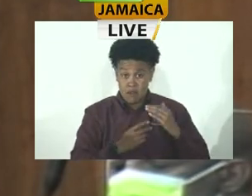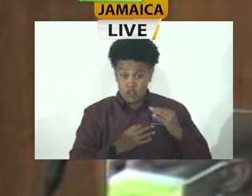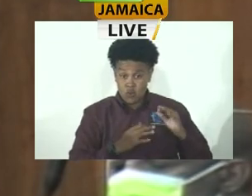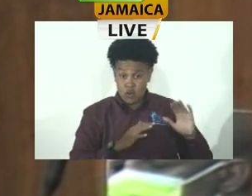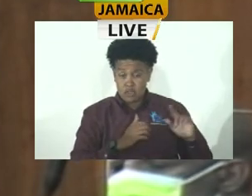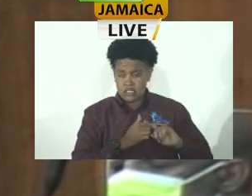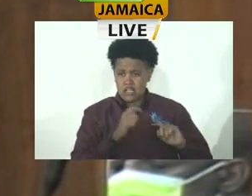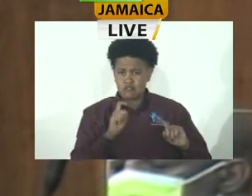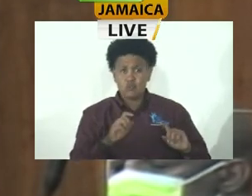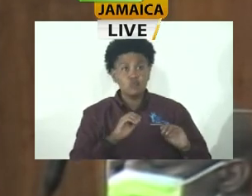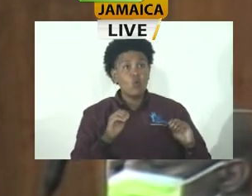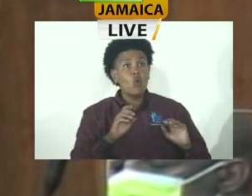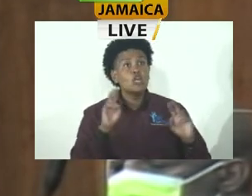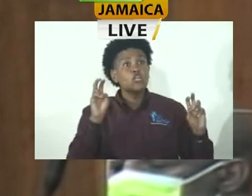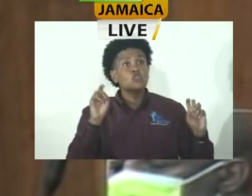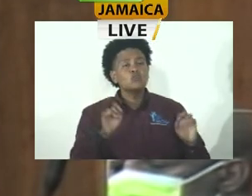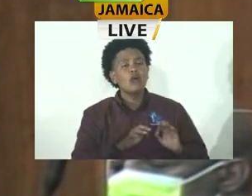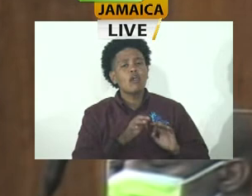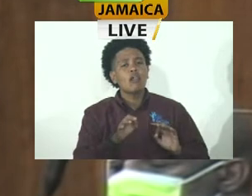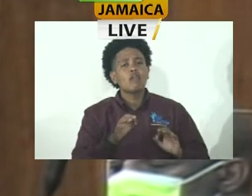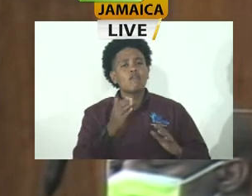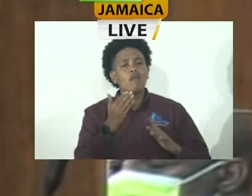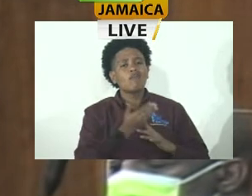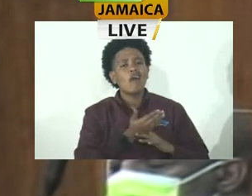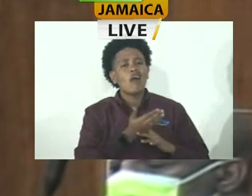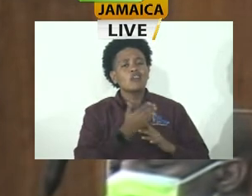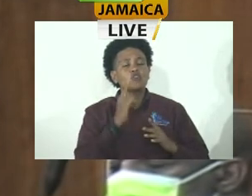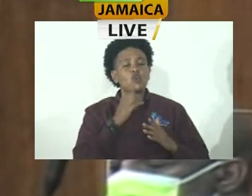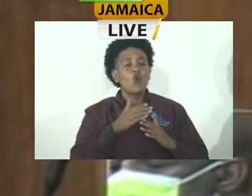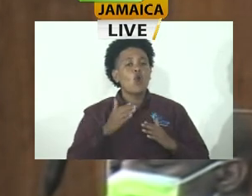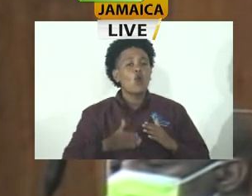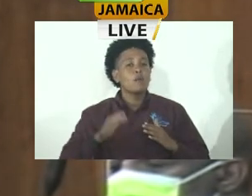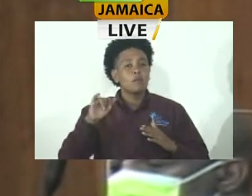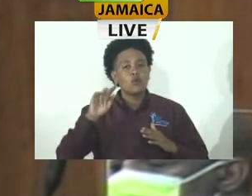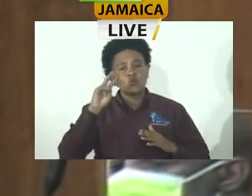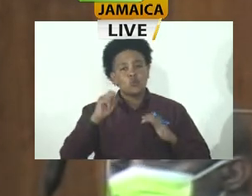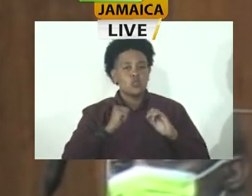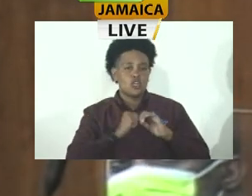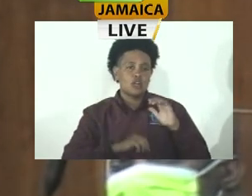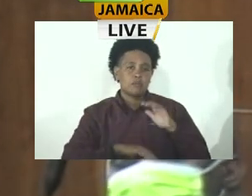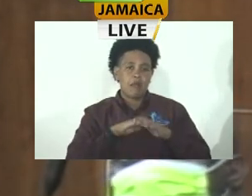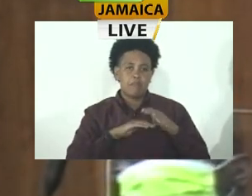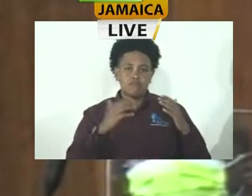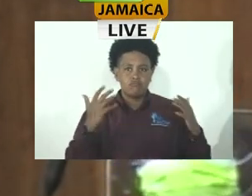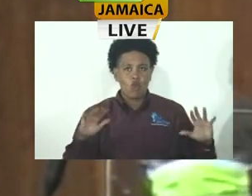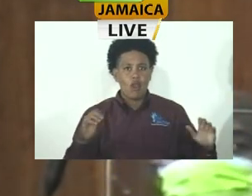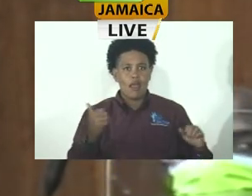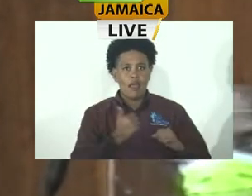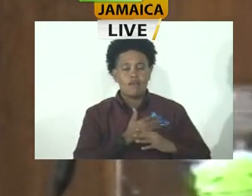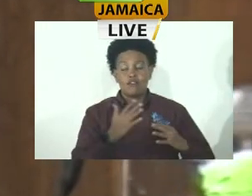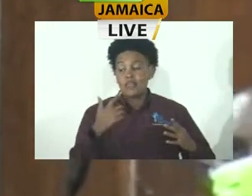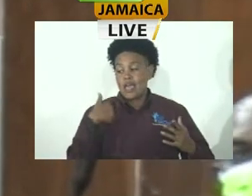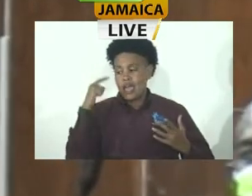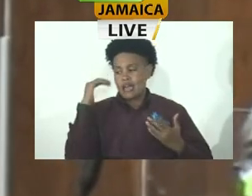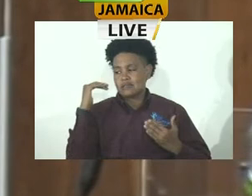should extend from filing to completion beyond 24 months and i expect that 90 percent of these cases